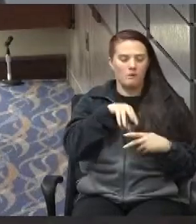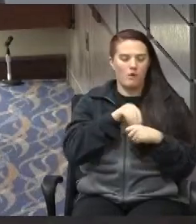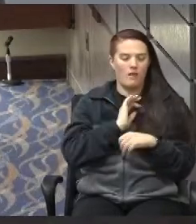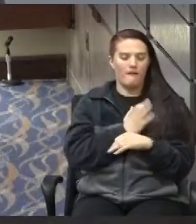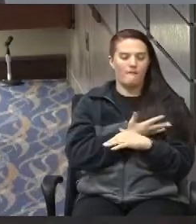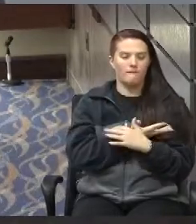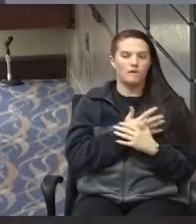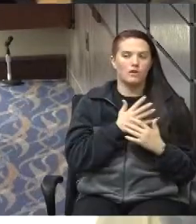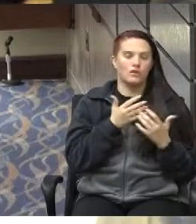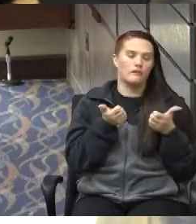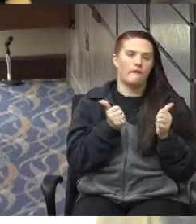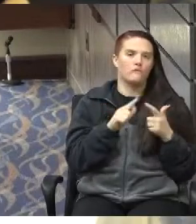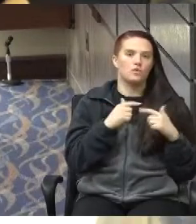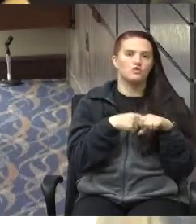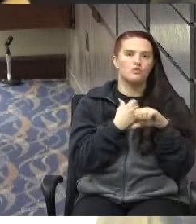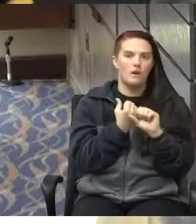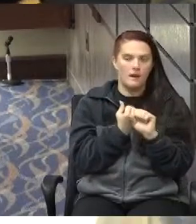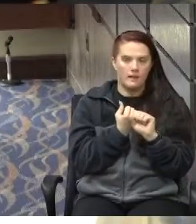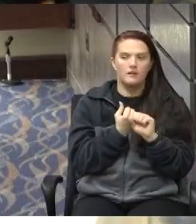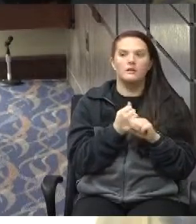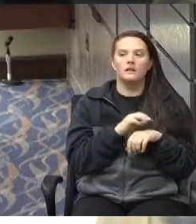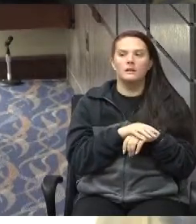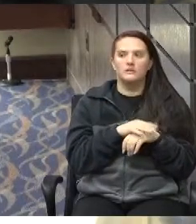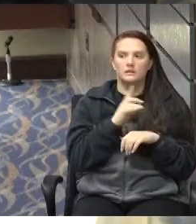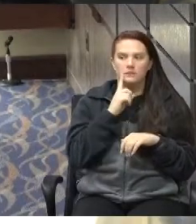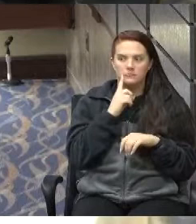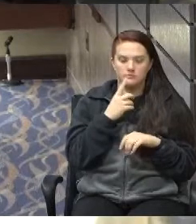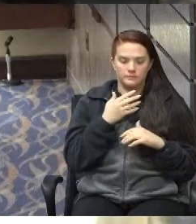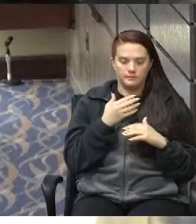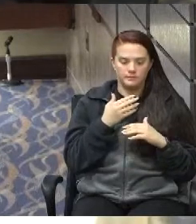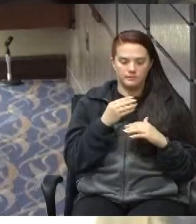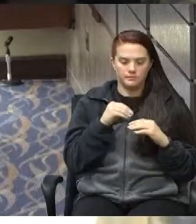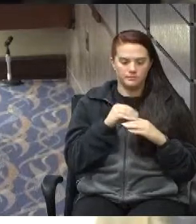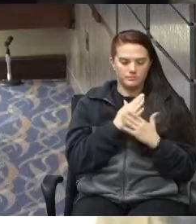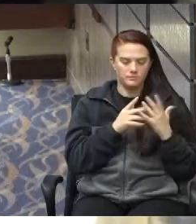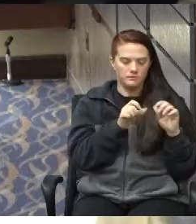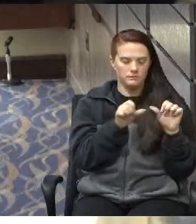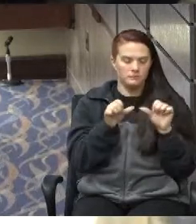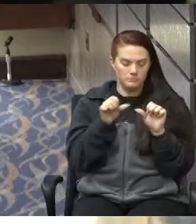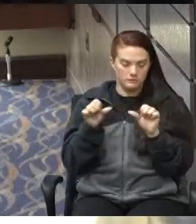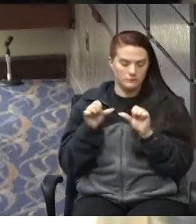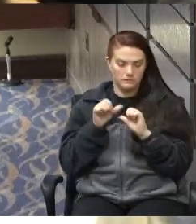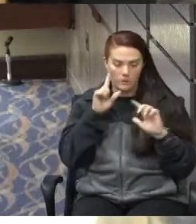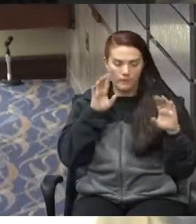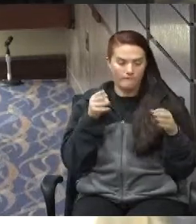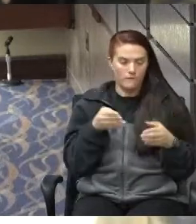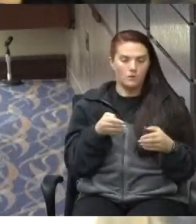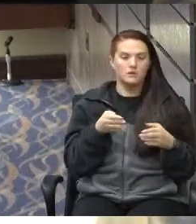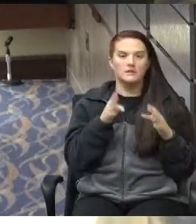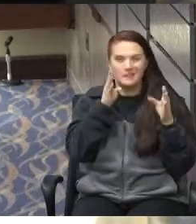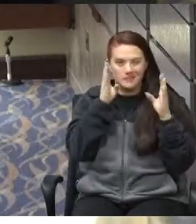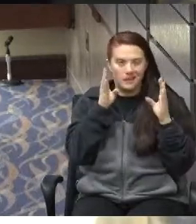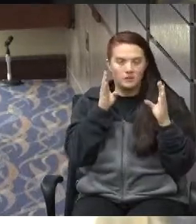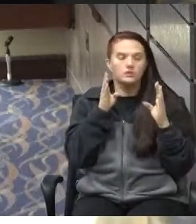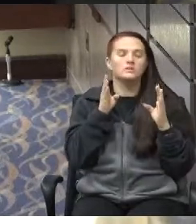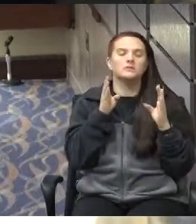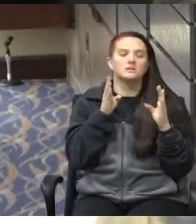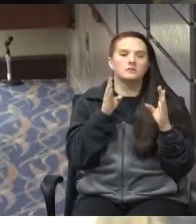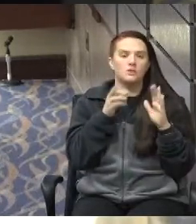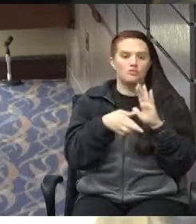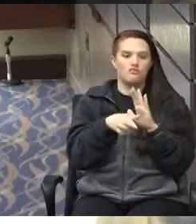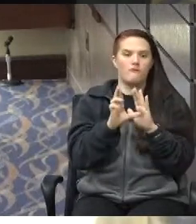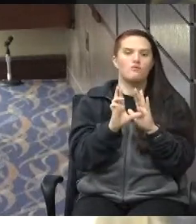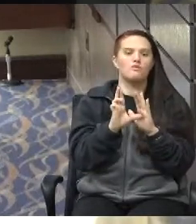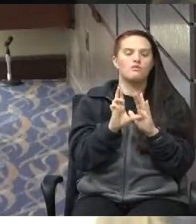to create a high-performing government. I take a couple areas and focus attention and